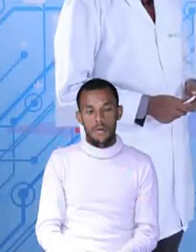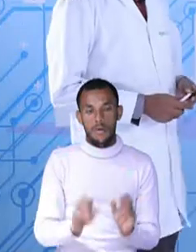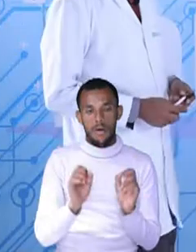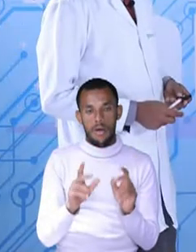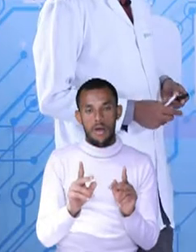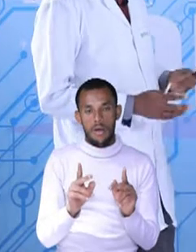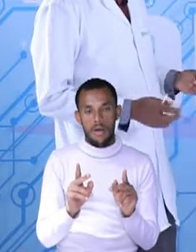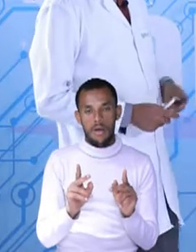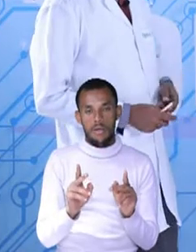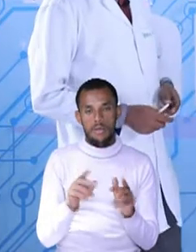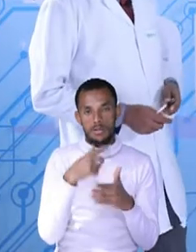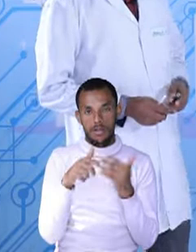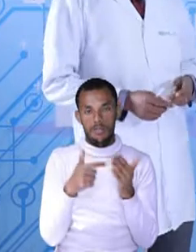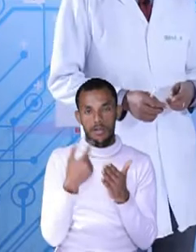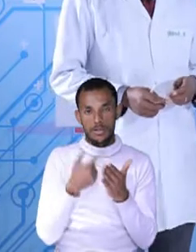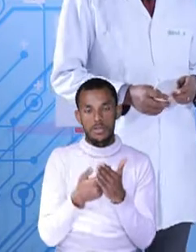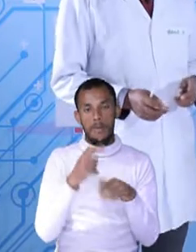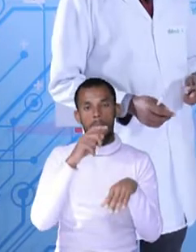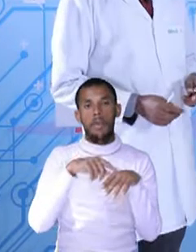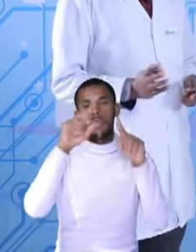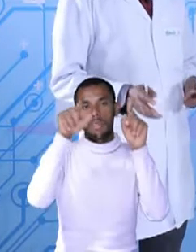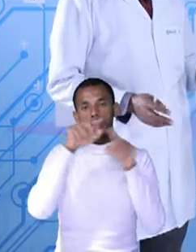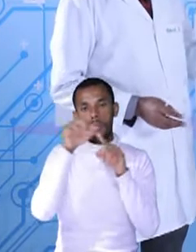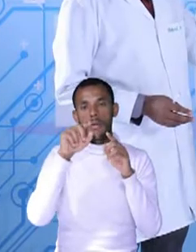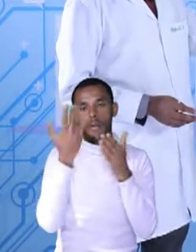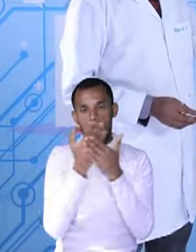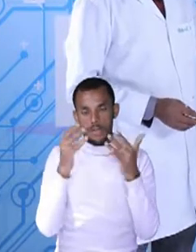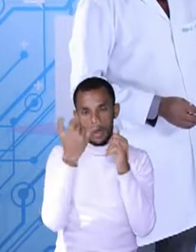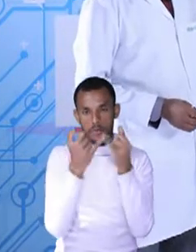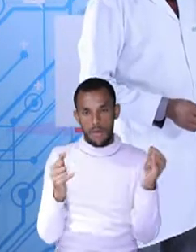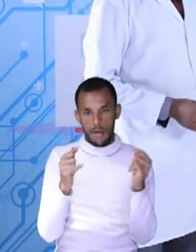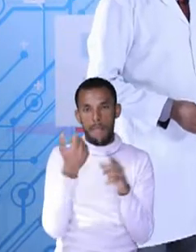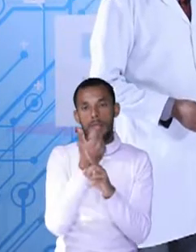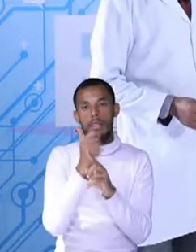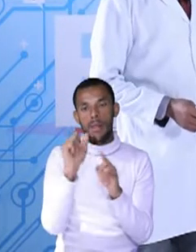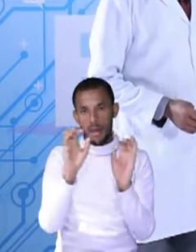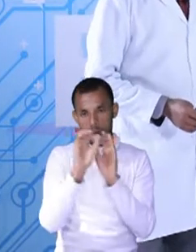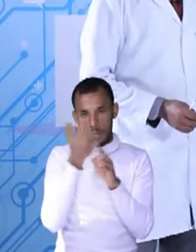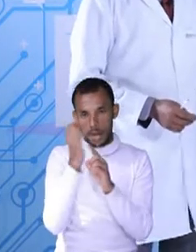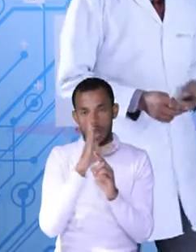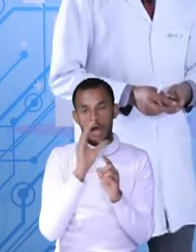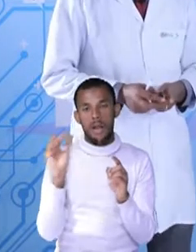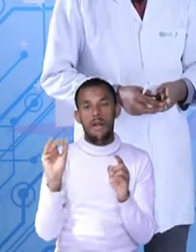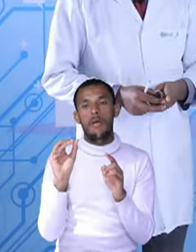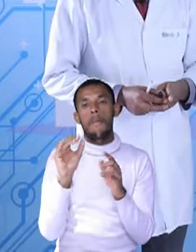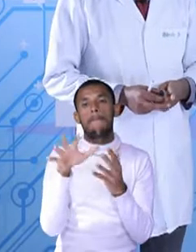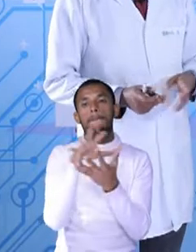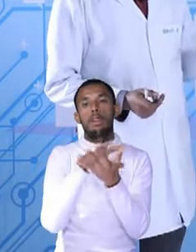Okay. Therefore, in the periodic table, elements classified as metal, non-metal, and